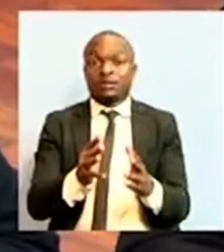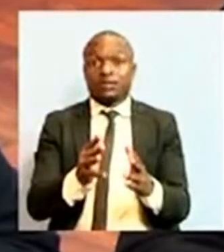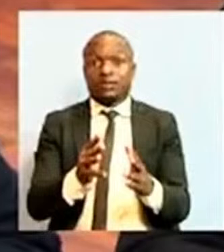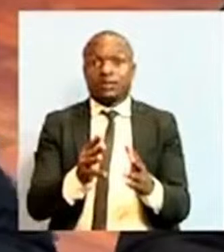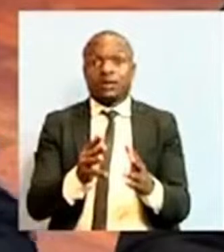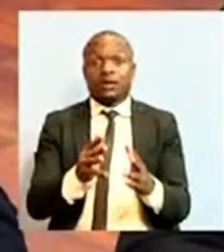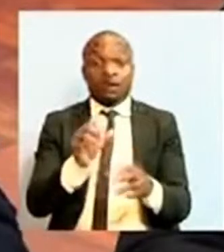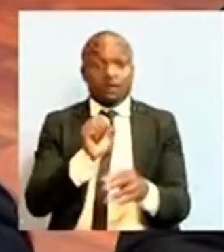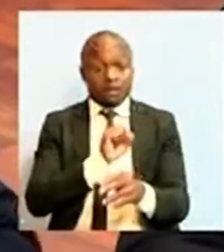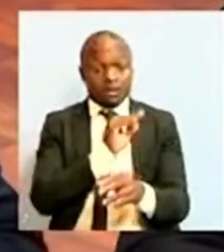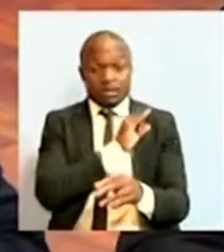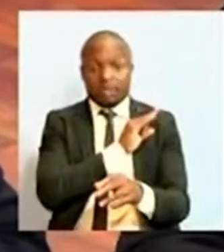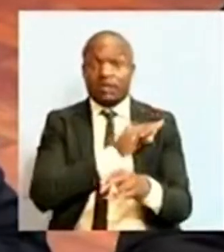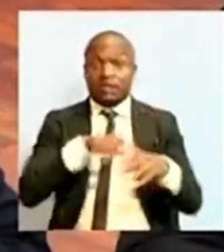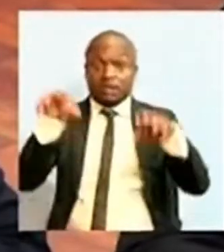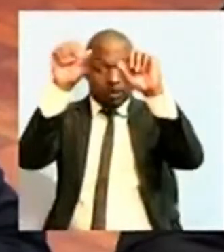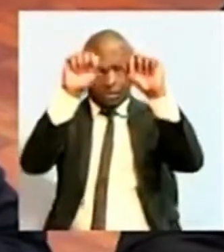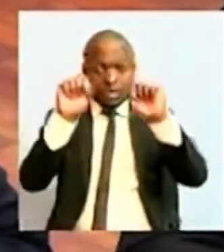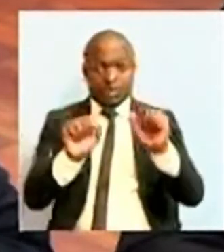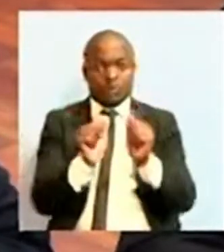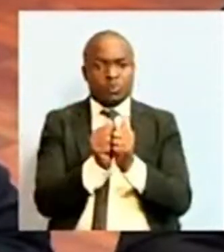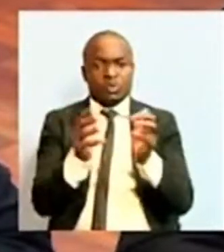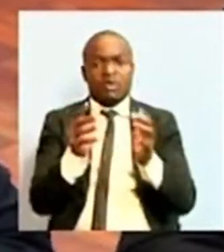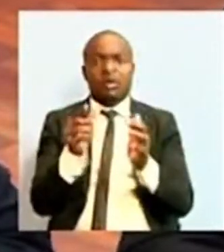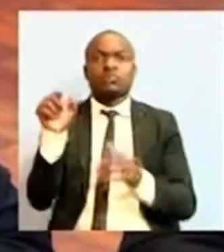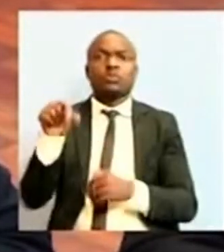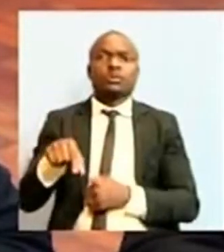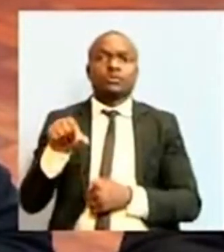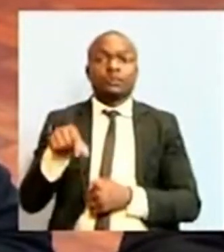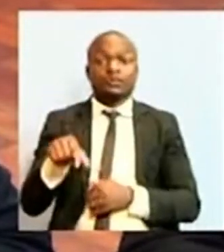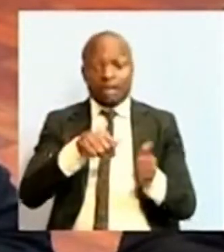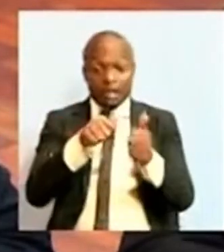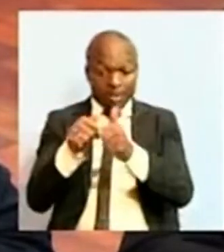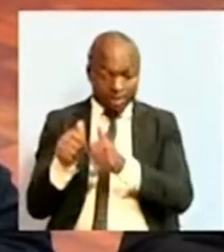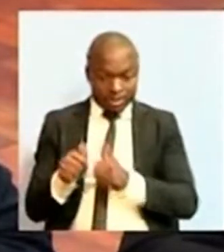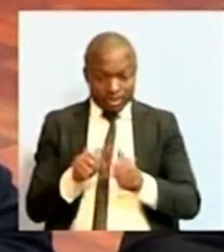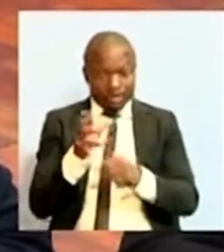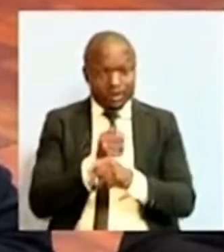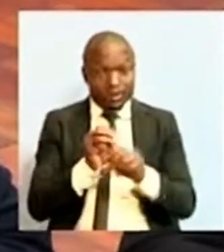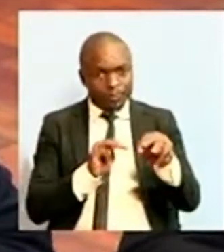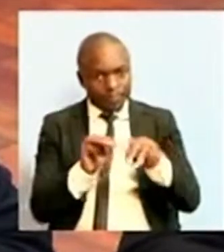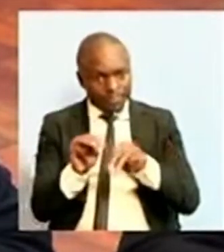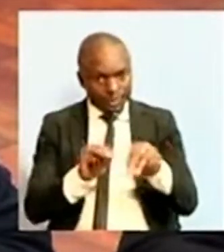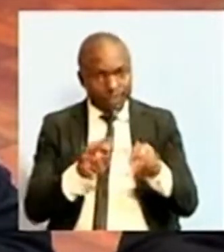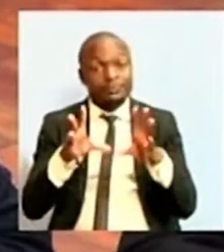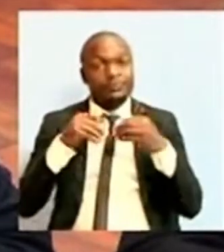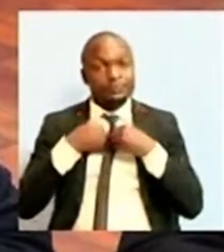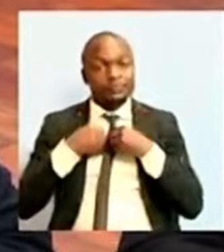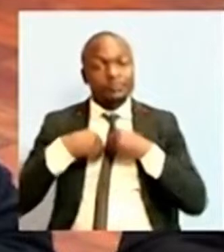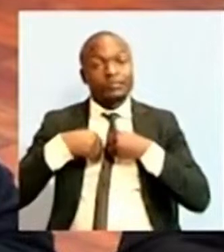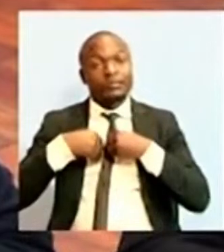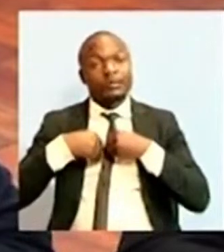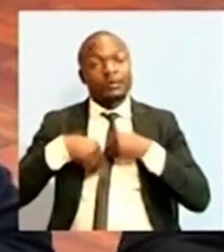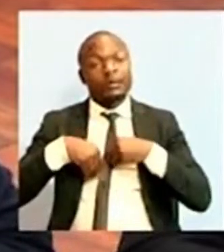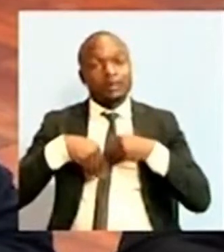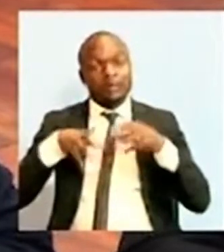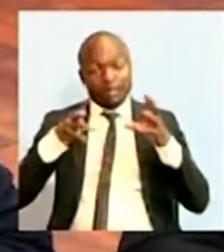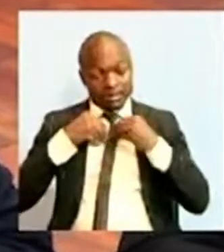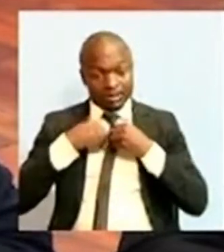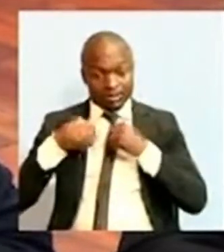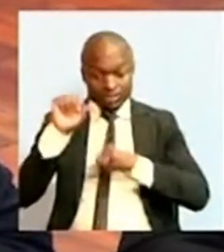establishment without requisite qualifications. Action taken, Chair. Management acknowledges the observations of